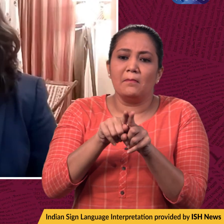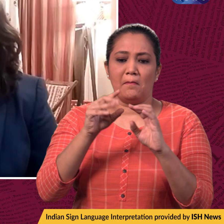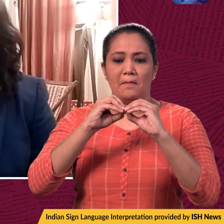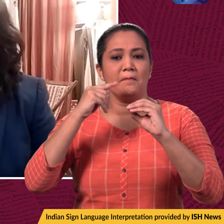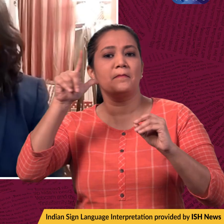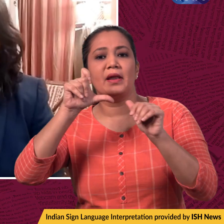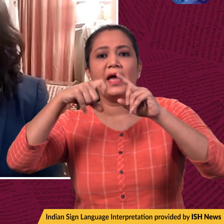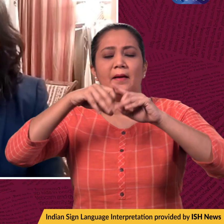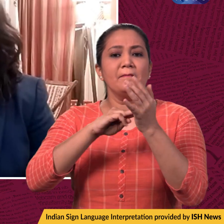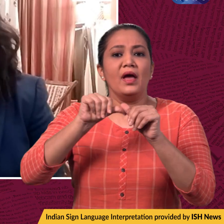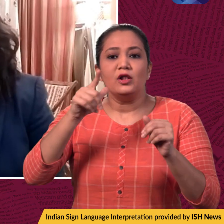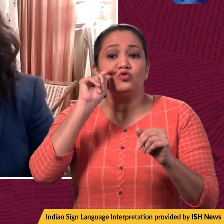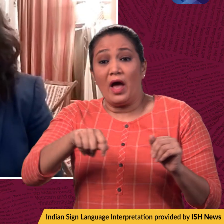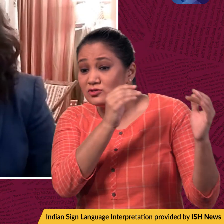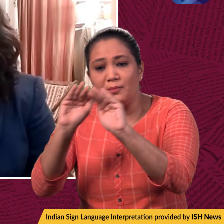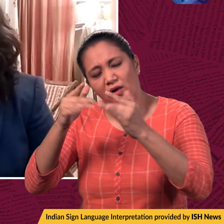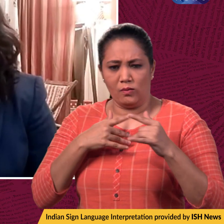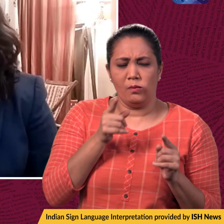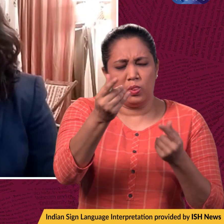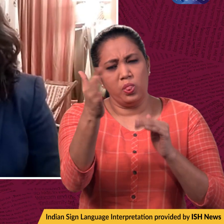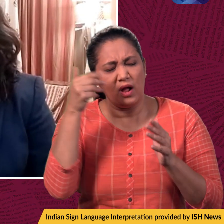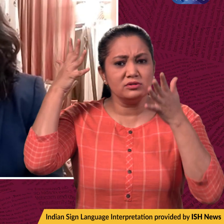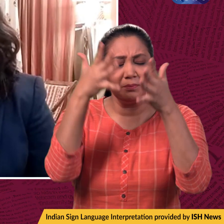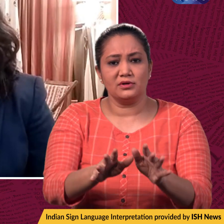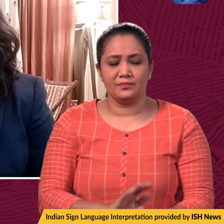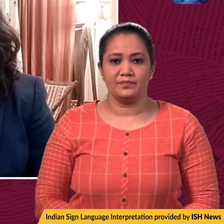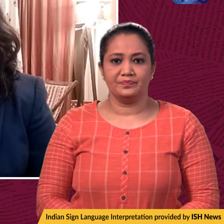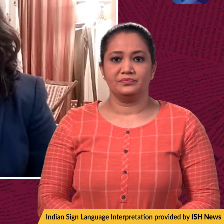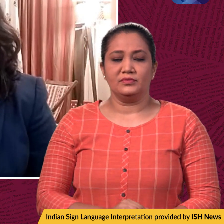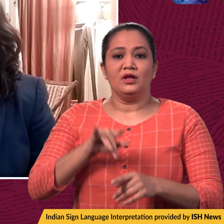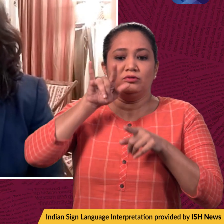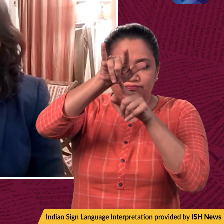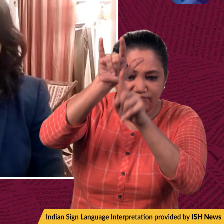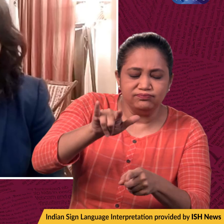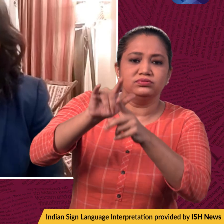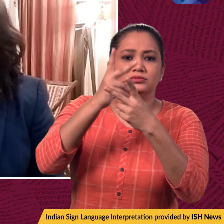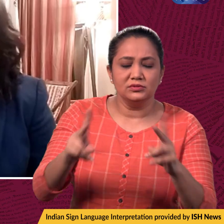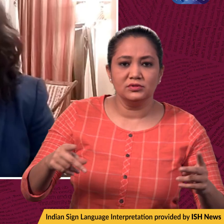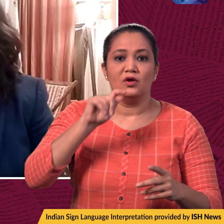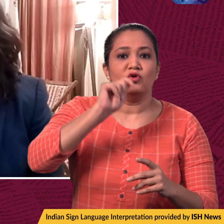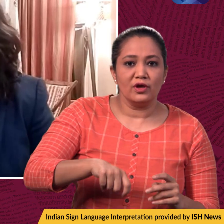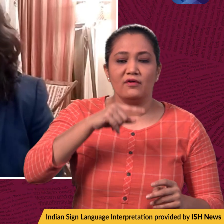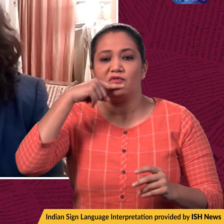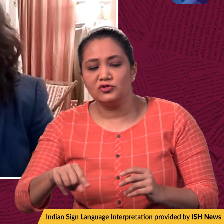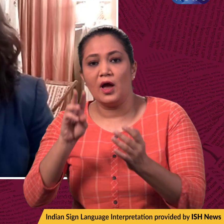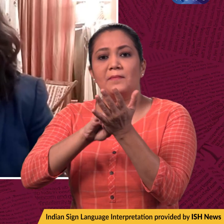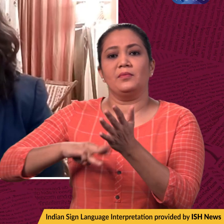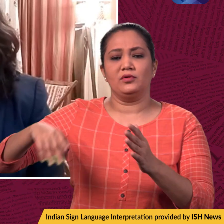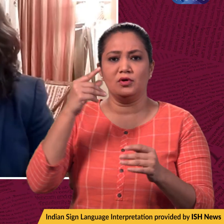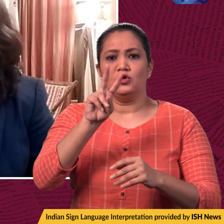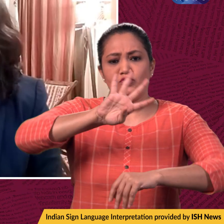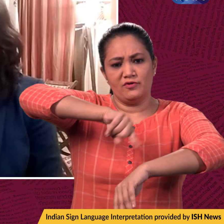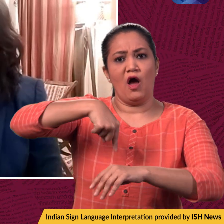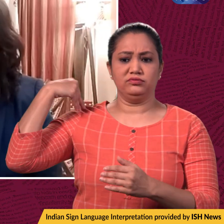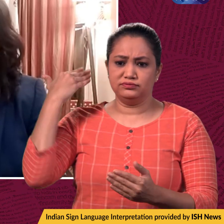countries supporting Ukraine. In the meantime, airstrikes have hit regions in Ukraine, Russia, and Moldova in the